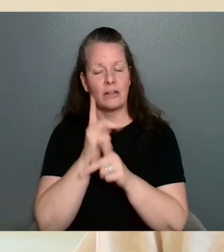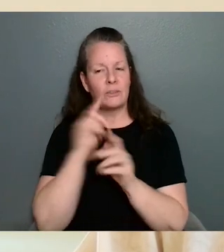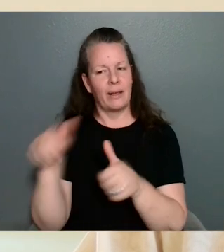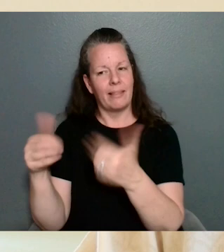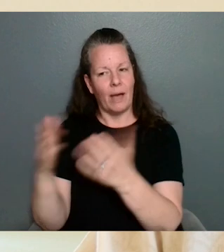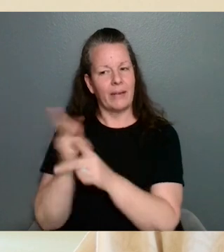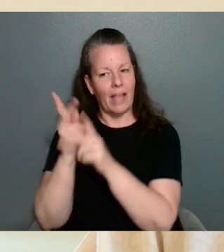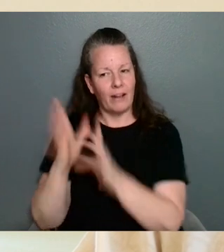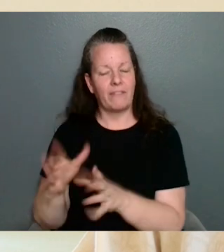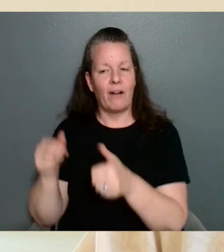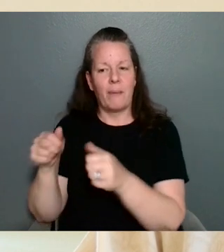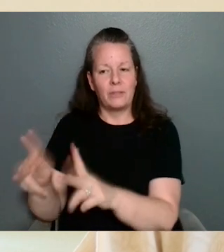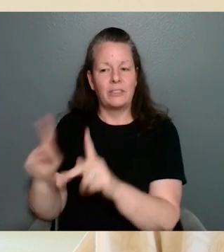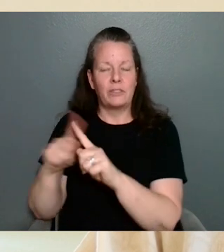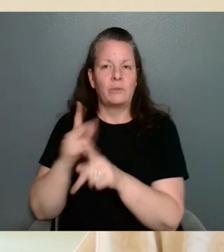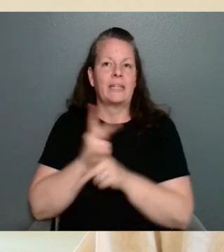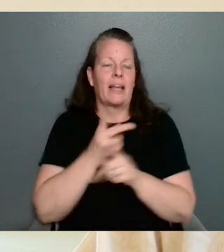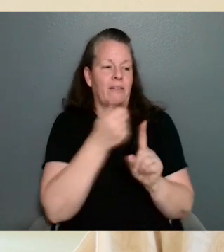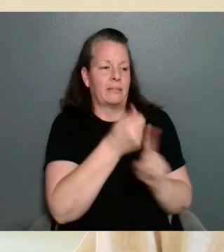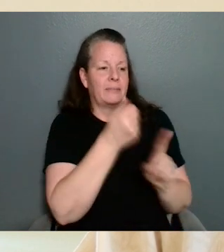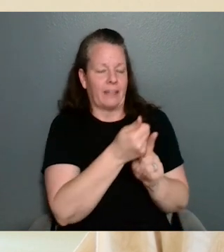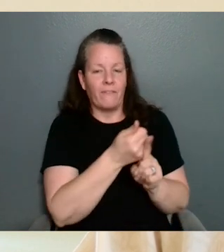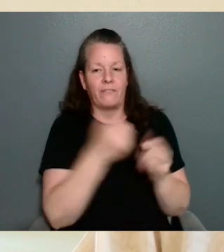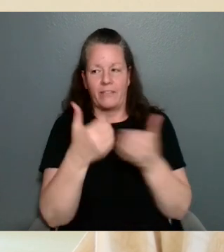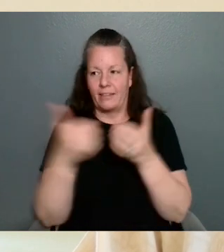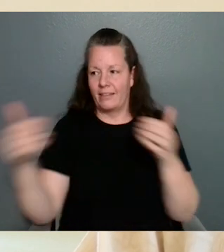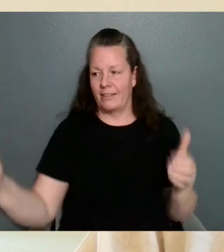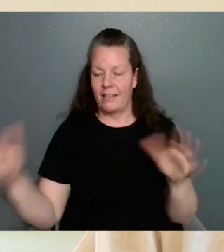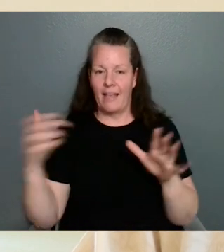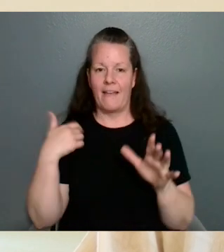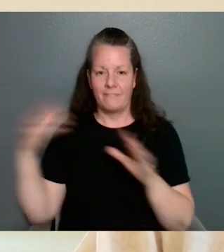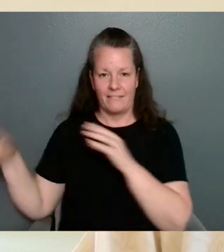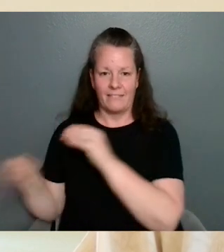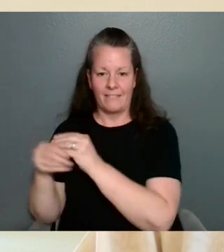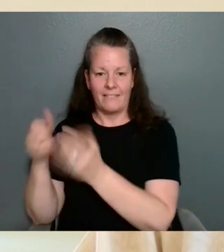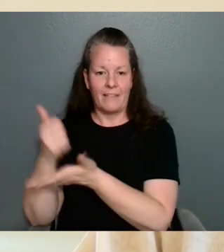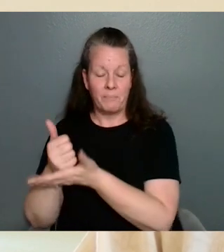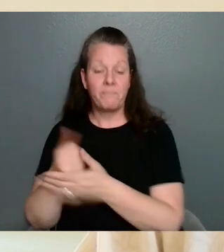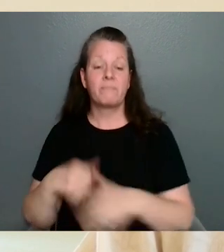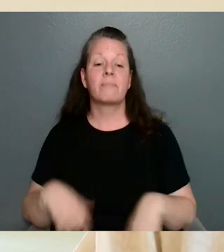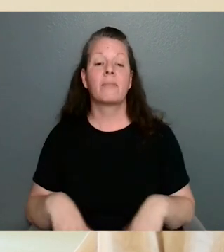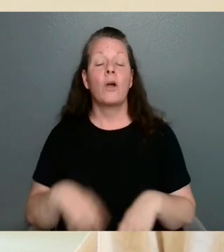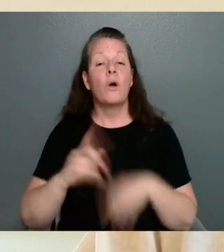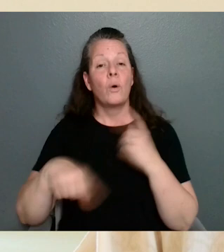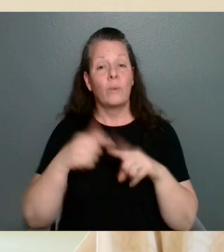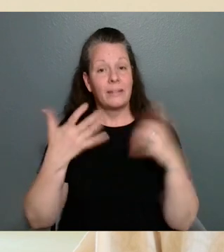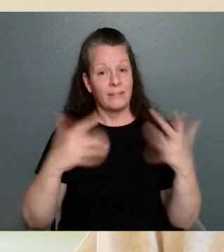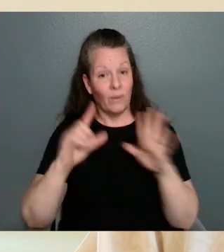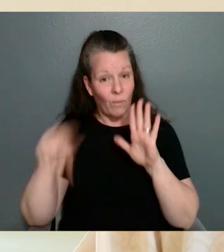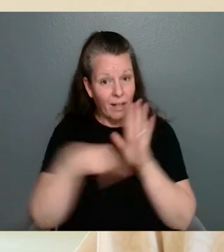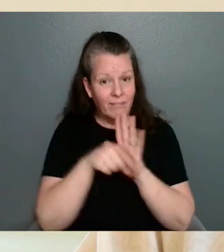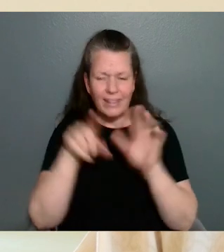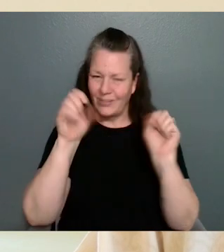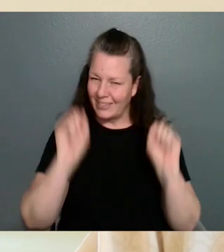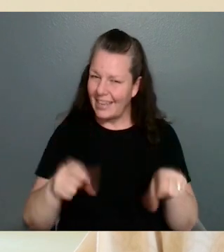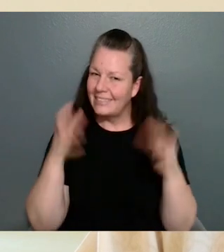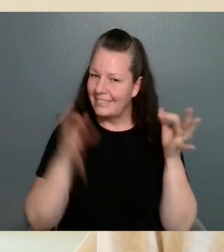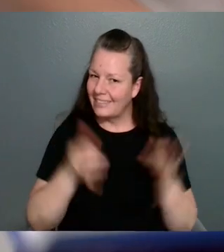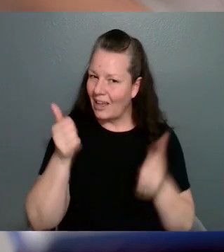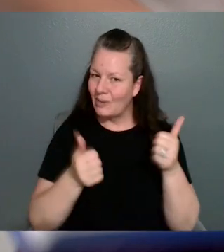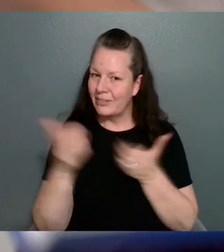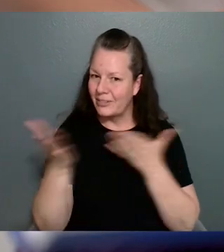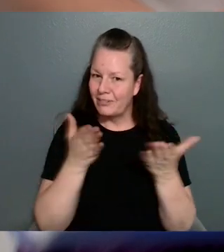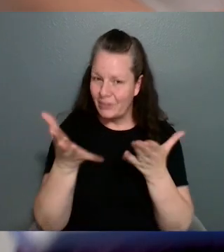caregivers opportunities to take care of themselves. Of course, once you have qualified, you can decide which services you